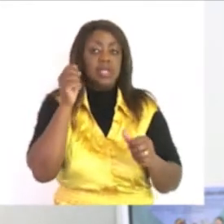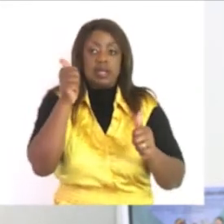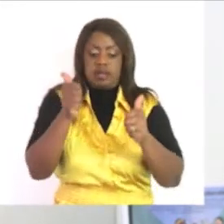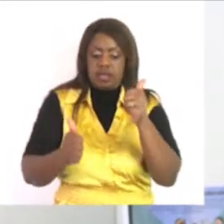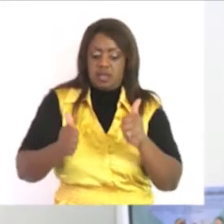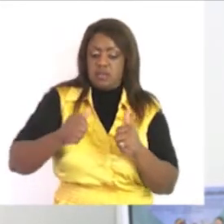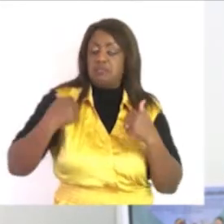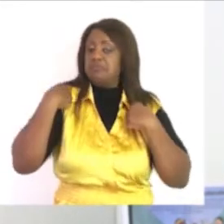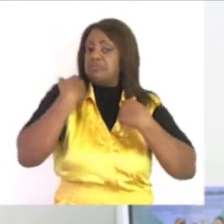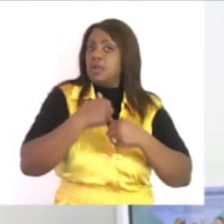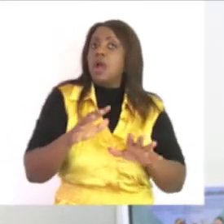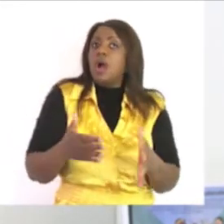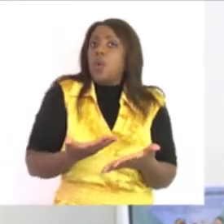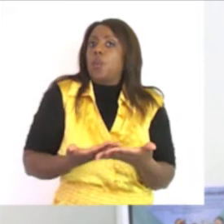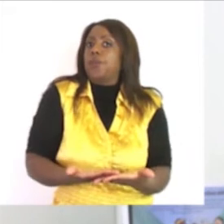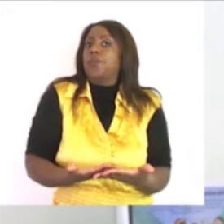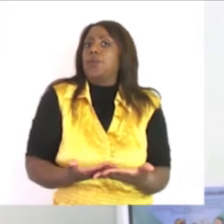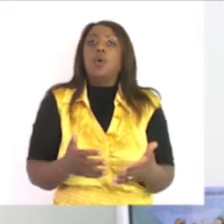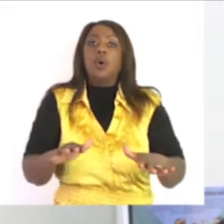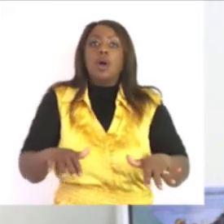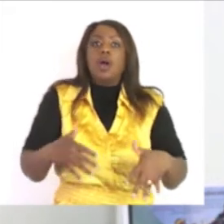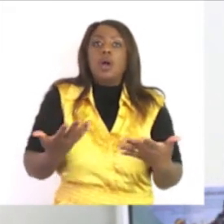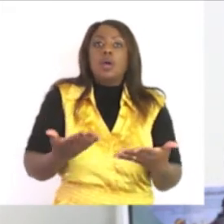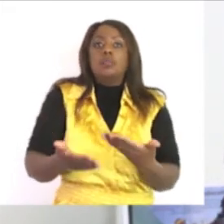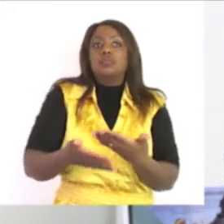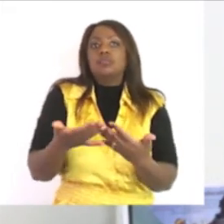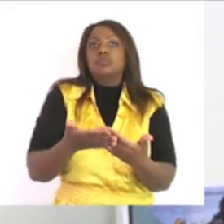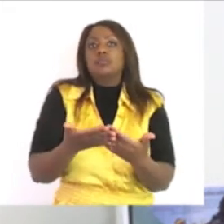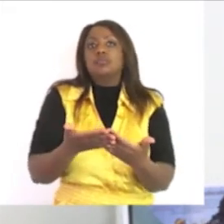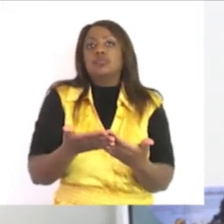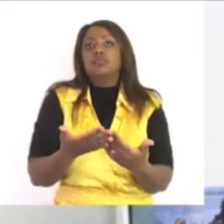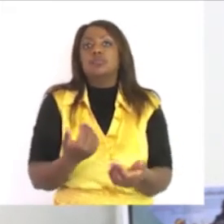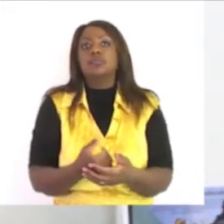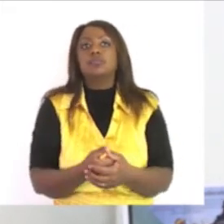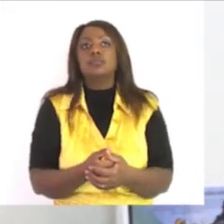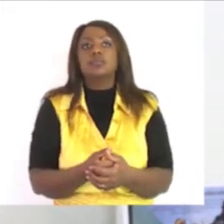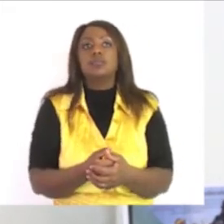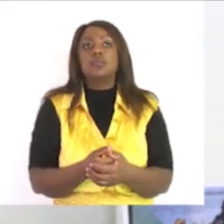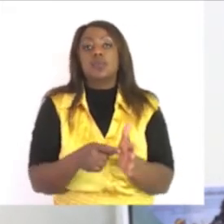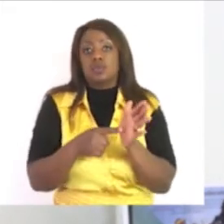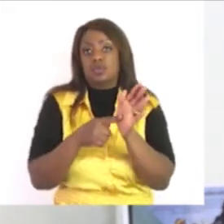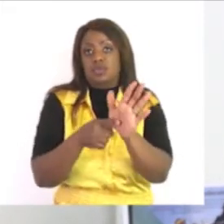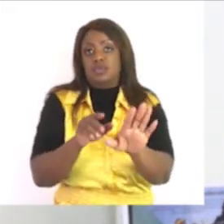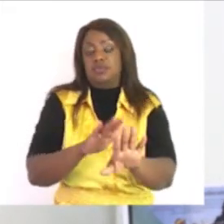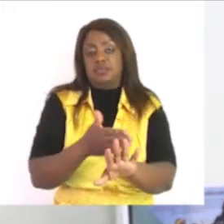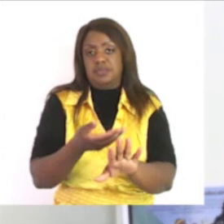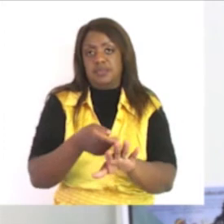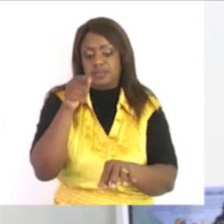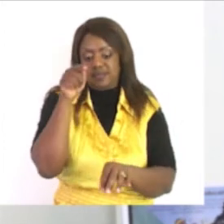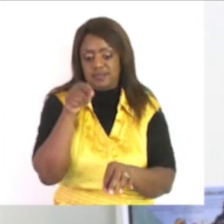Is it heavy? Okay, so this one, I think you are going to do it. We are going to do an